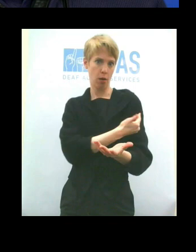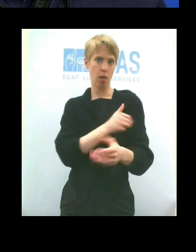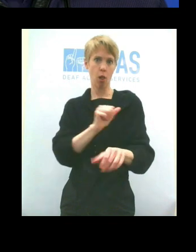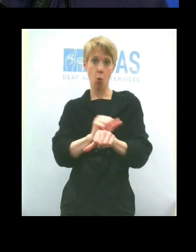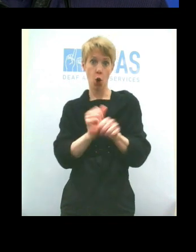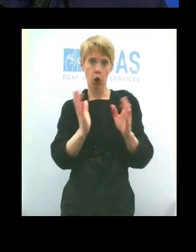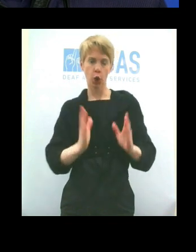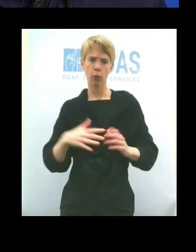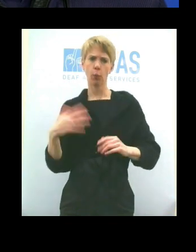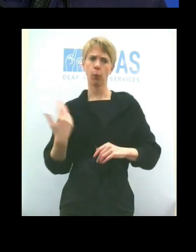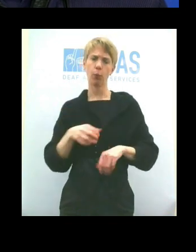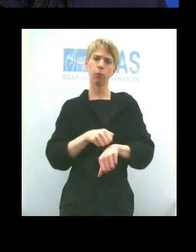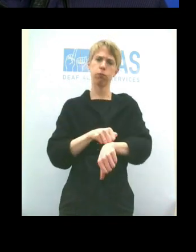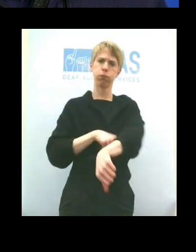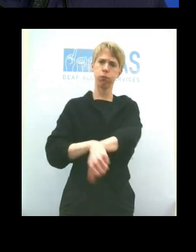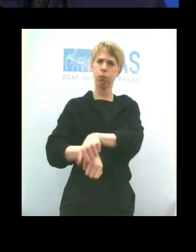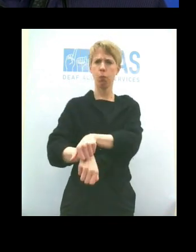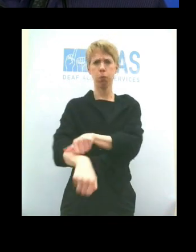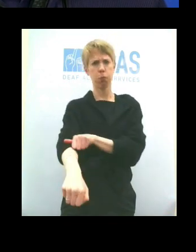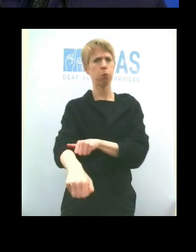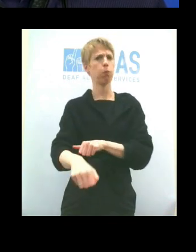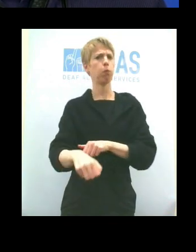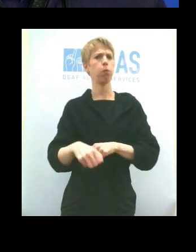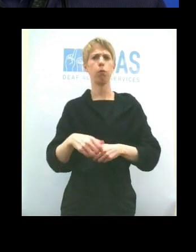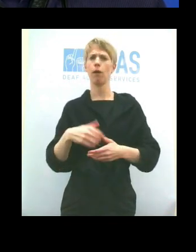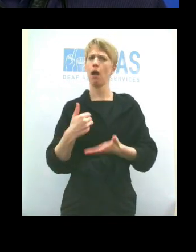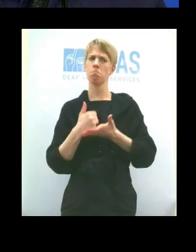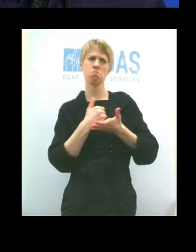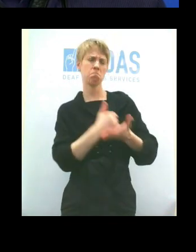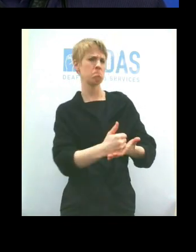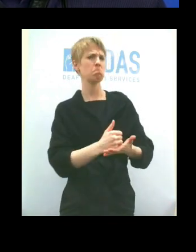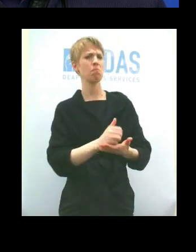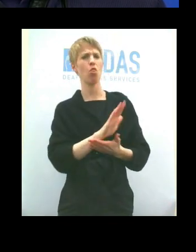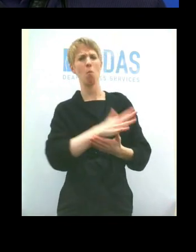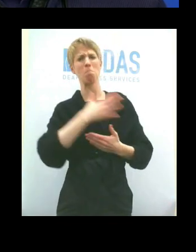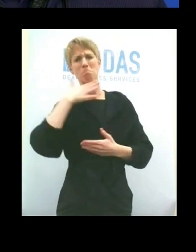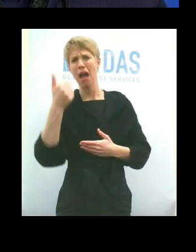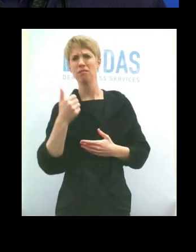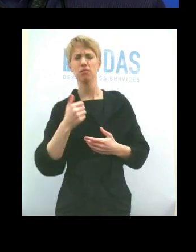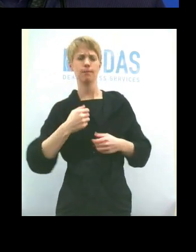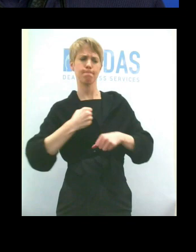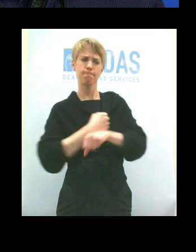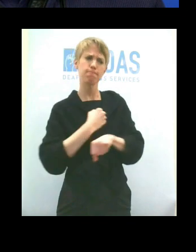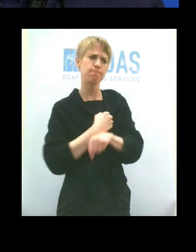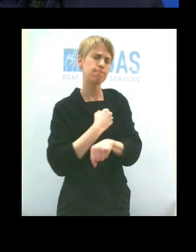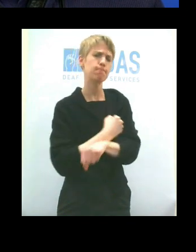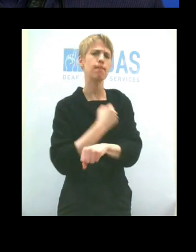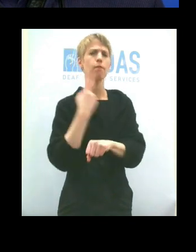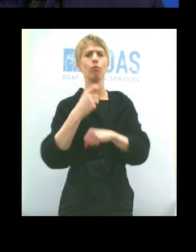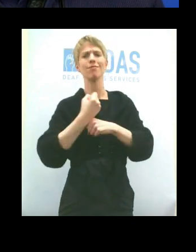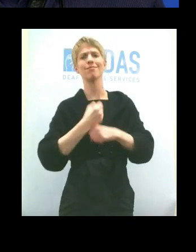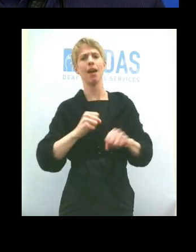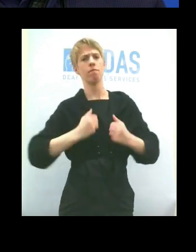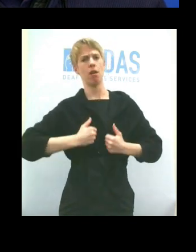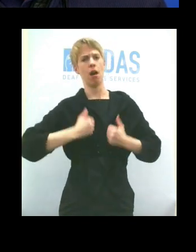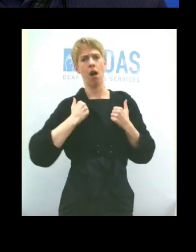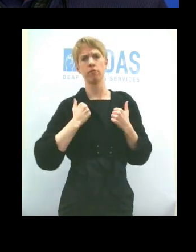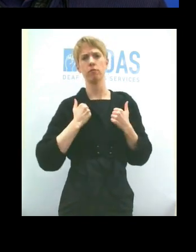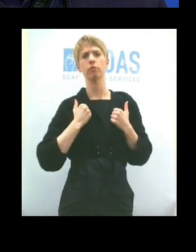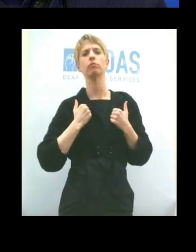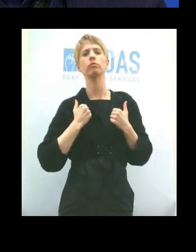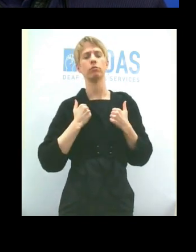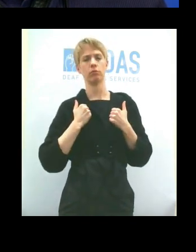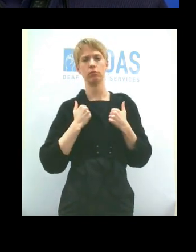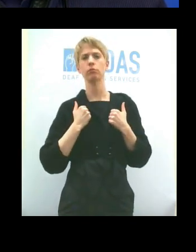are doing to safely and to do as best as they can to save lives, but to limit the amount of harm that may be caused